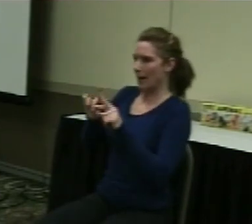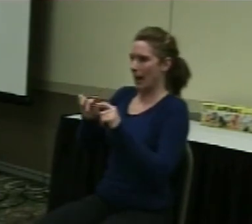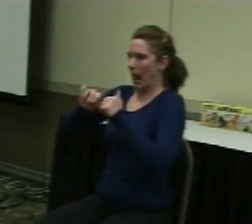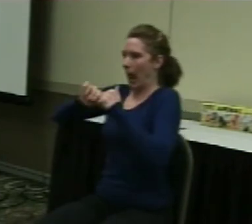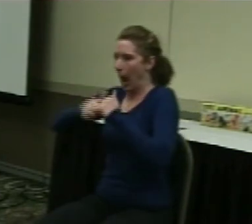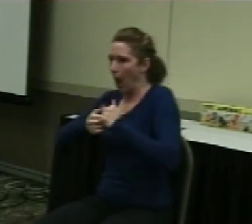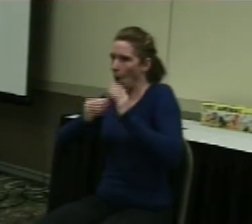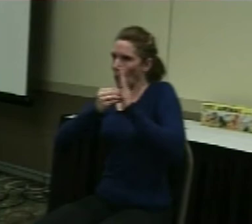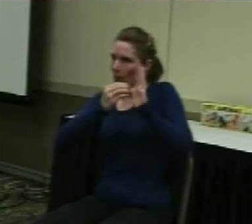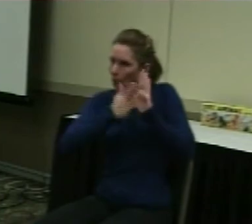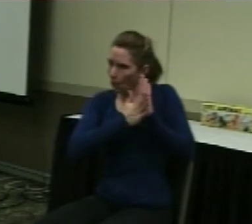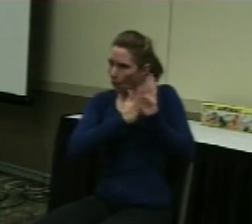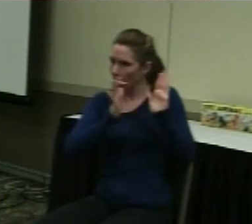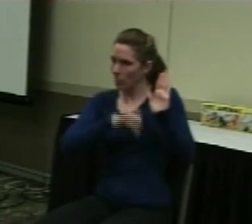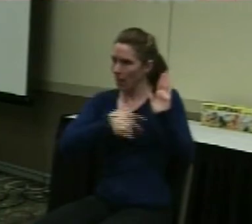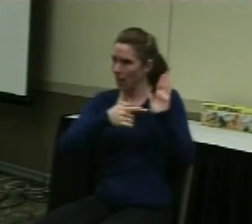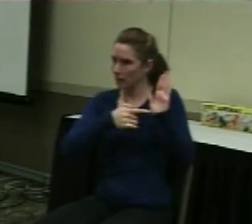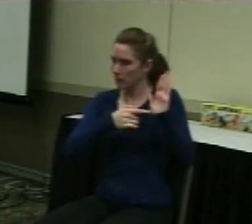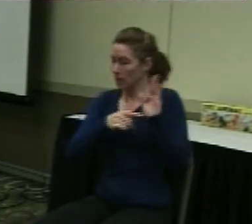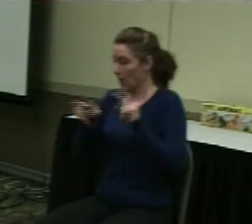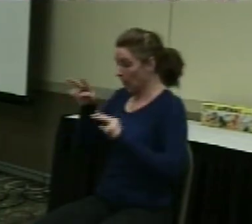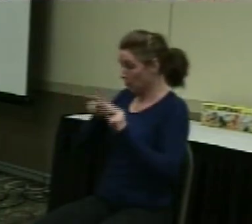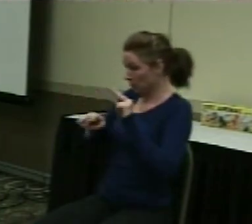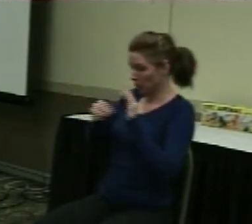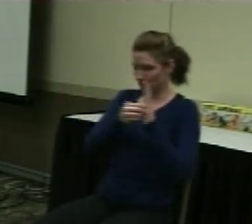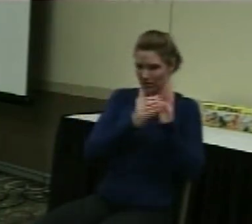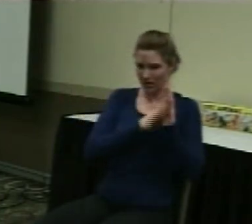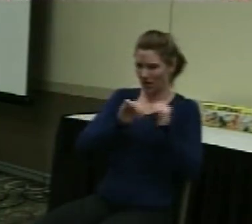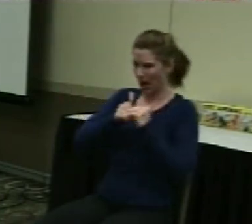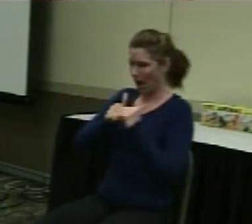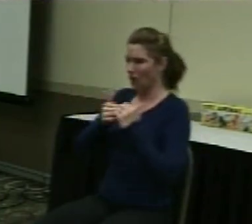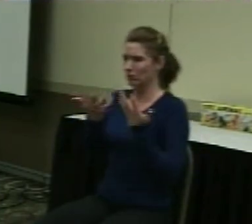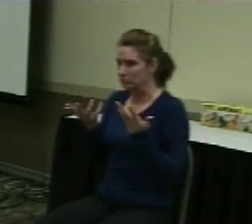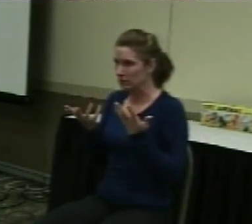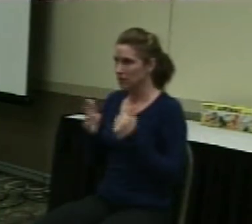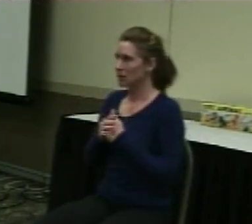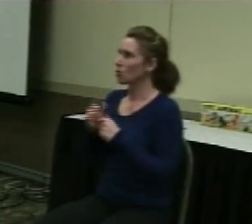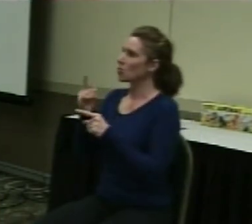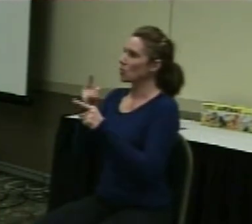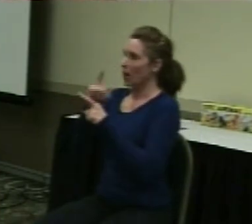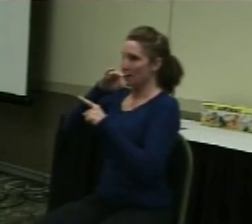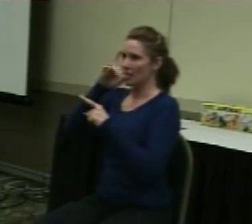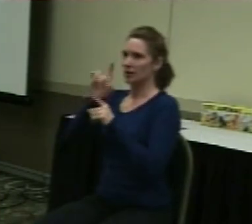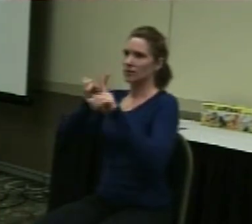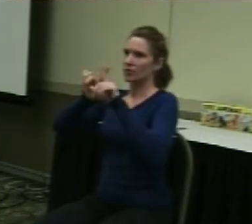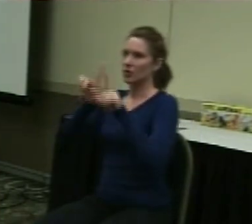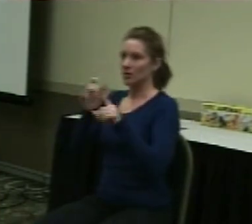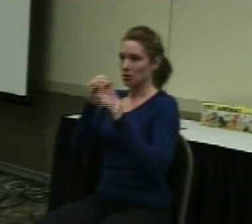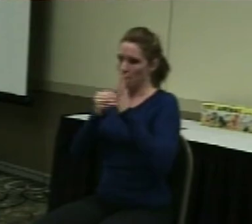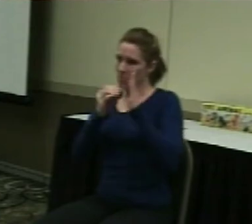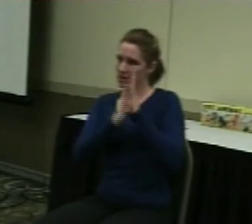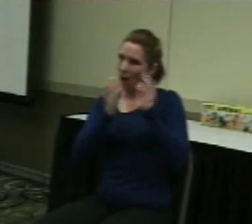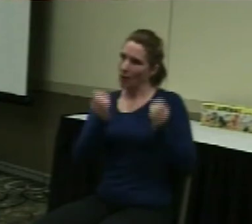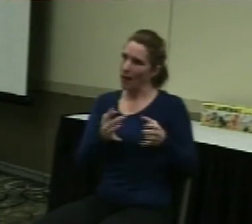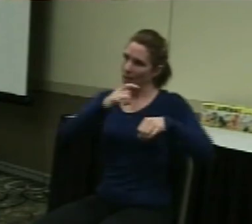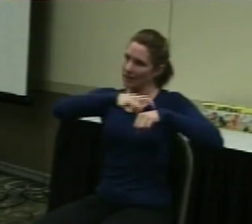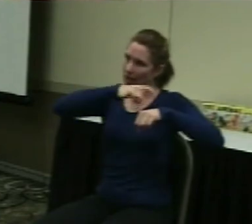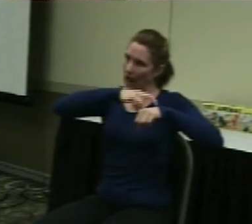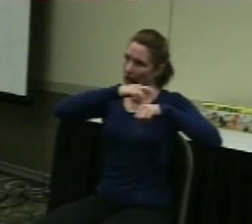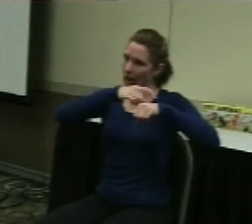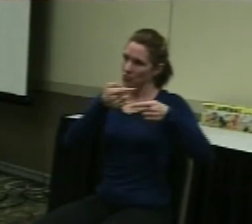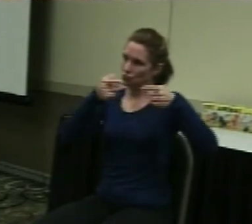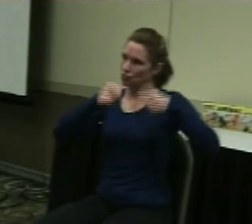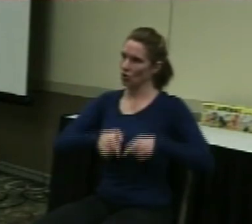how you're going to tell you that you're talking about there. That's right. Because, it's so different if you have the number of times